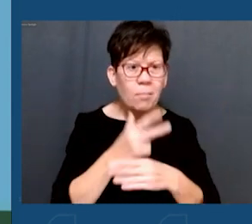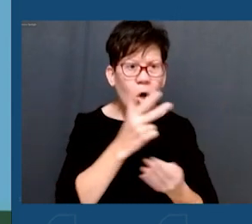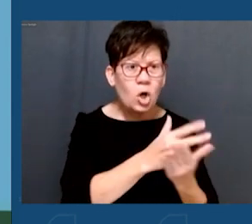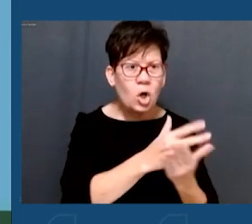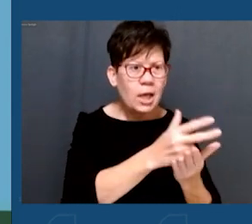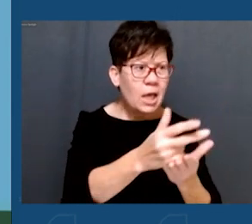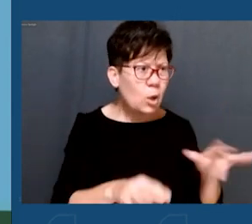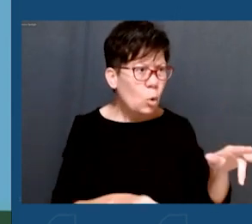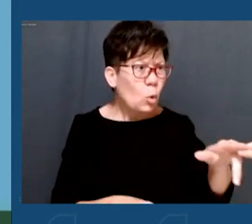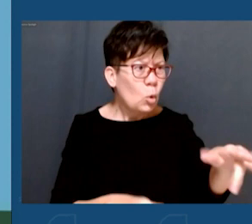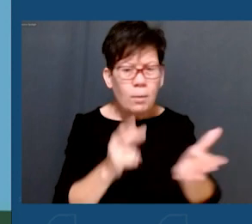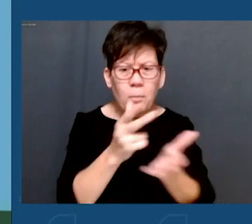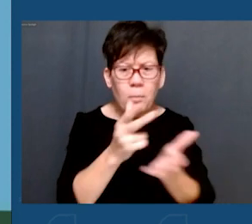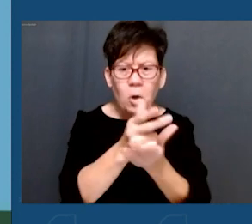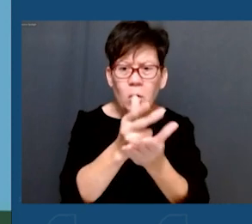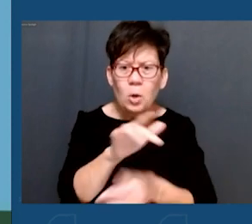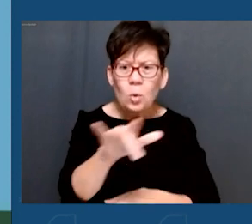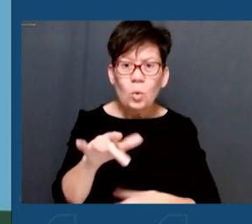And today there's a hotel.